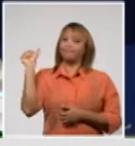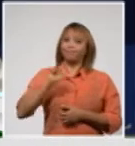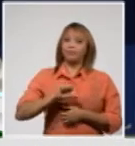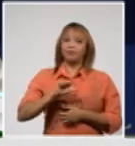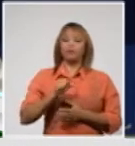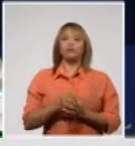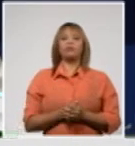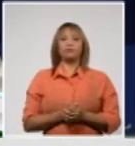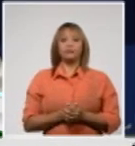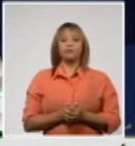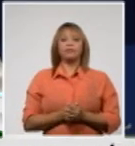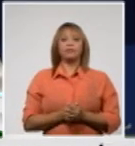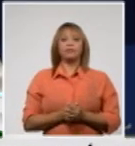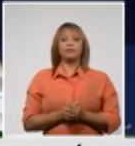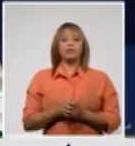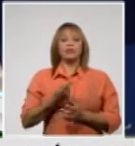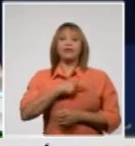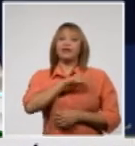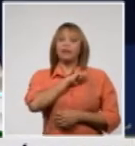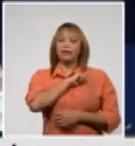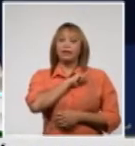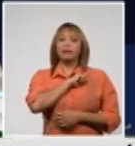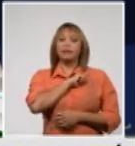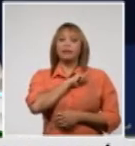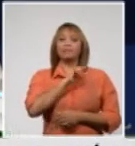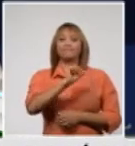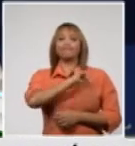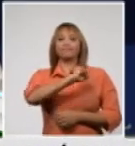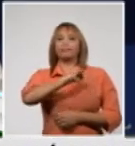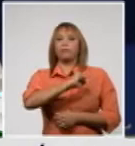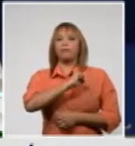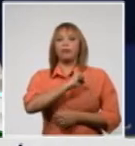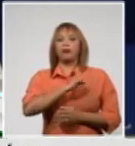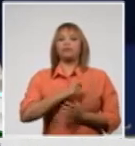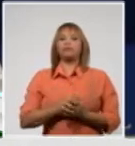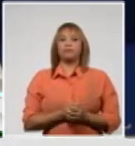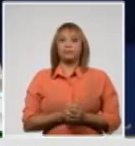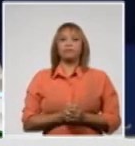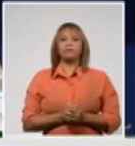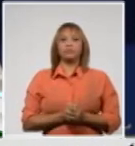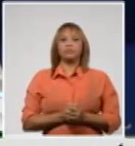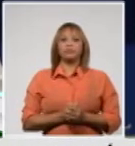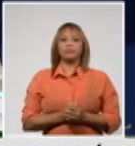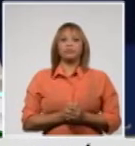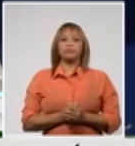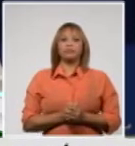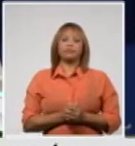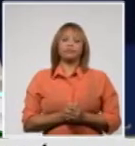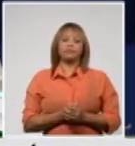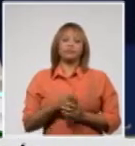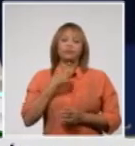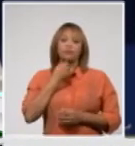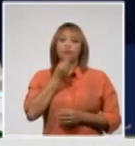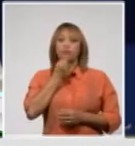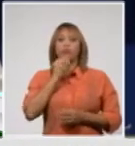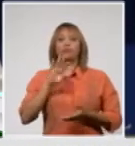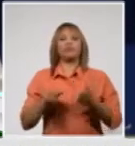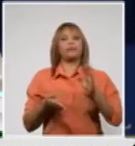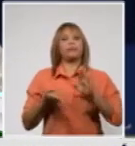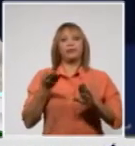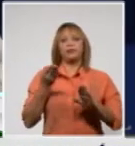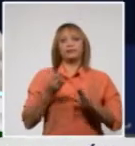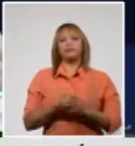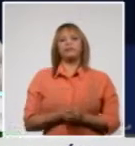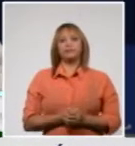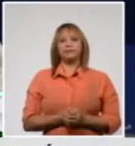clinical profile began to deteriorate, and yesterday, September 1st, she went